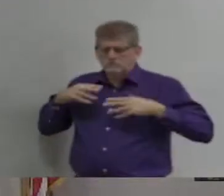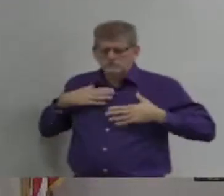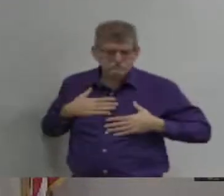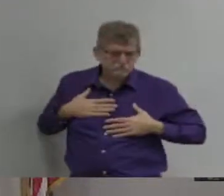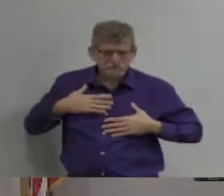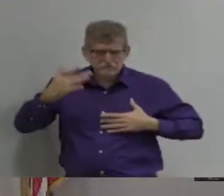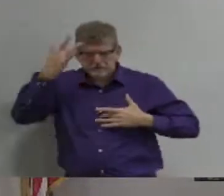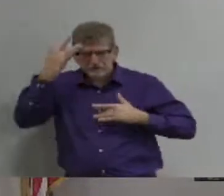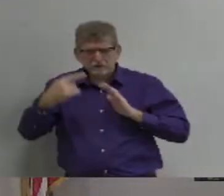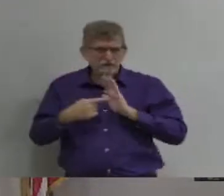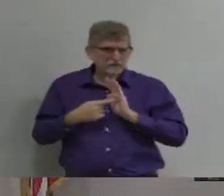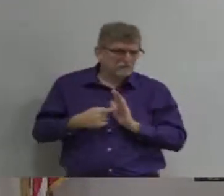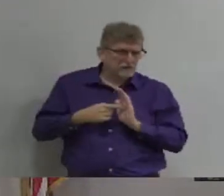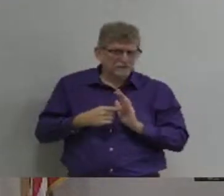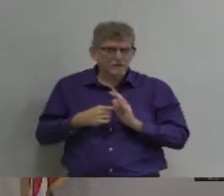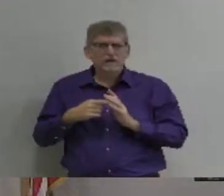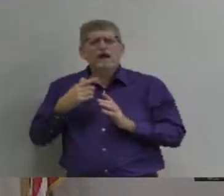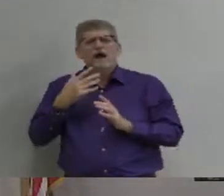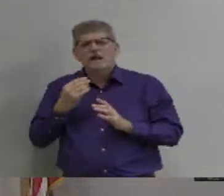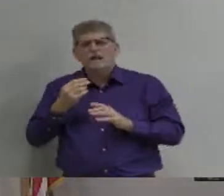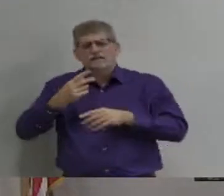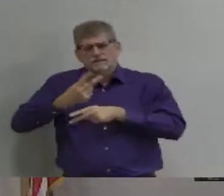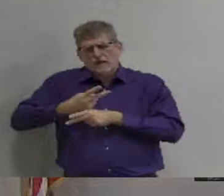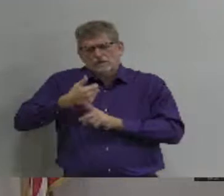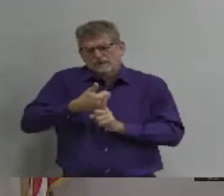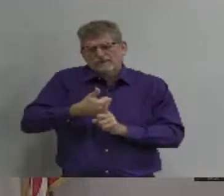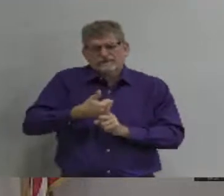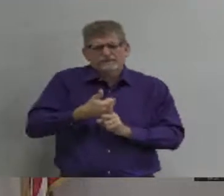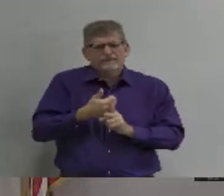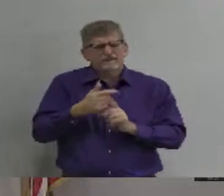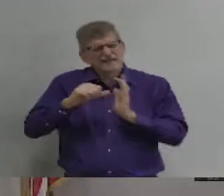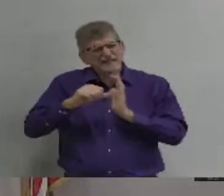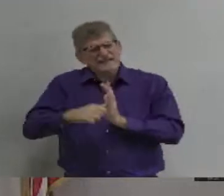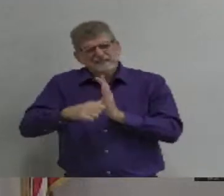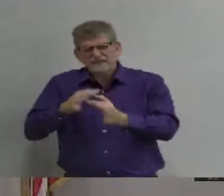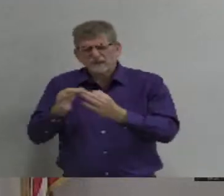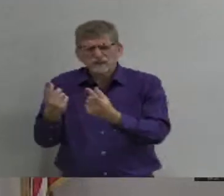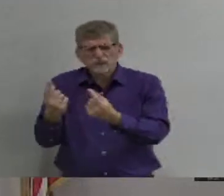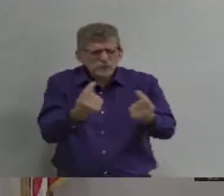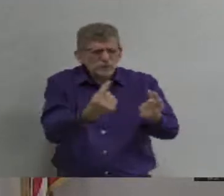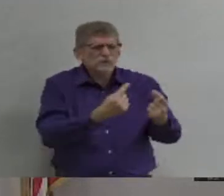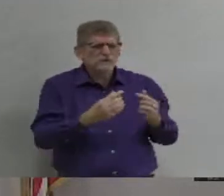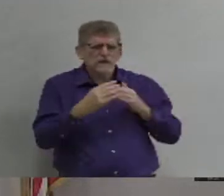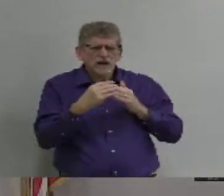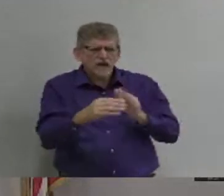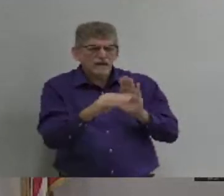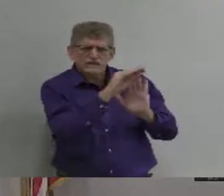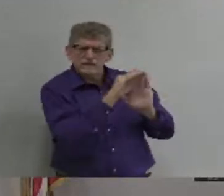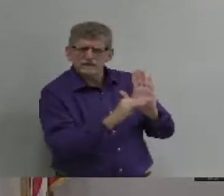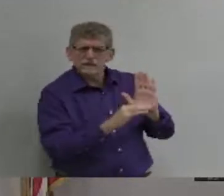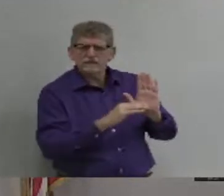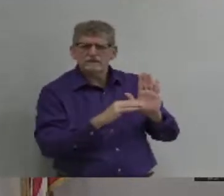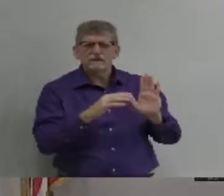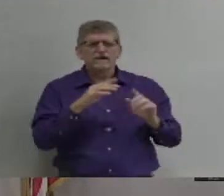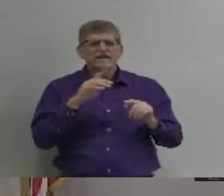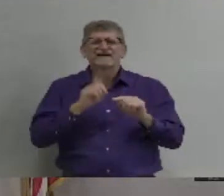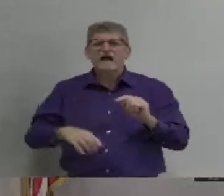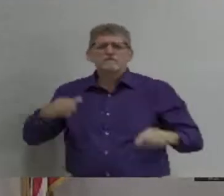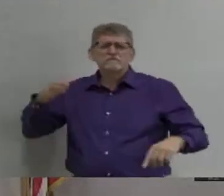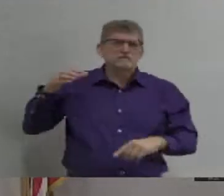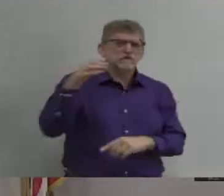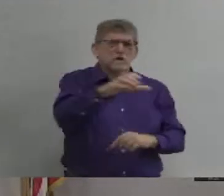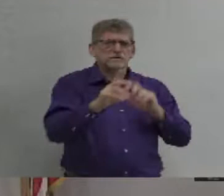appropriate care that you need. So just kind of reiterating what the current guidance is. We know we can't force anyone to do, whether to stay or